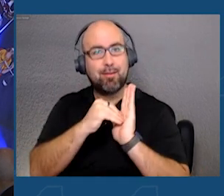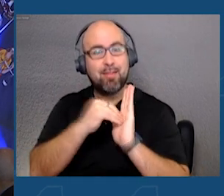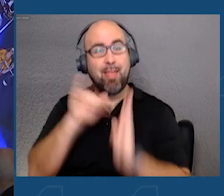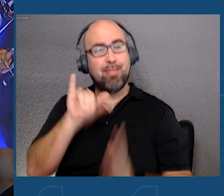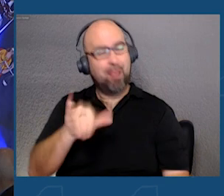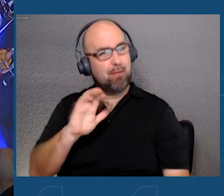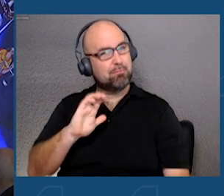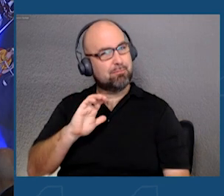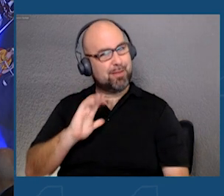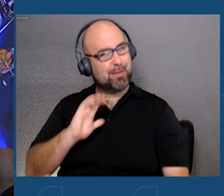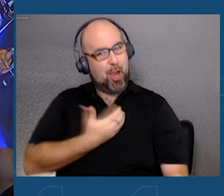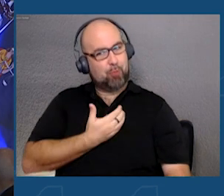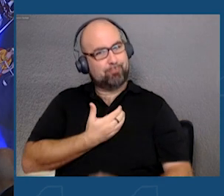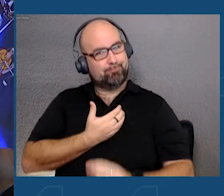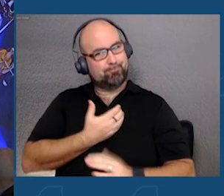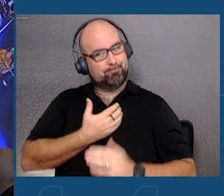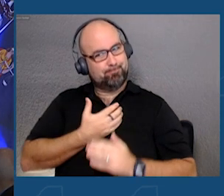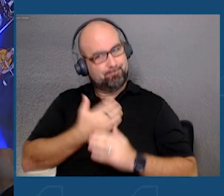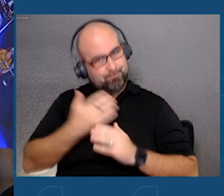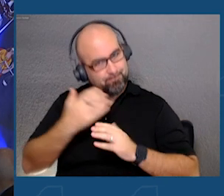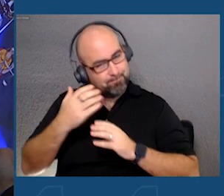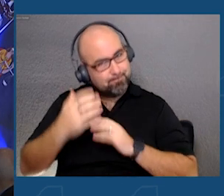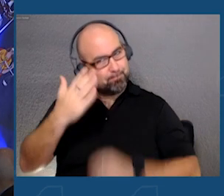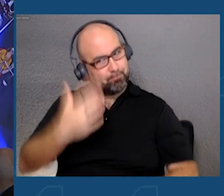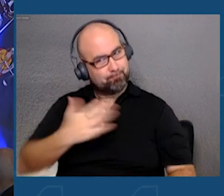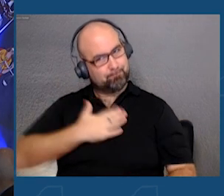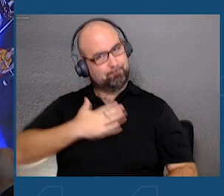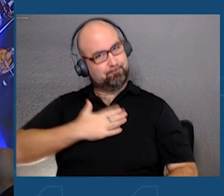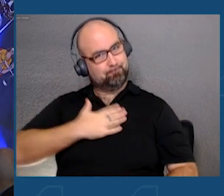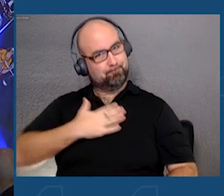us. But we also realize that